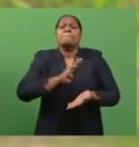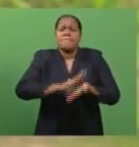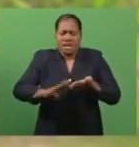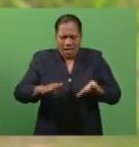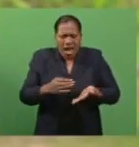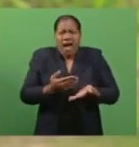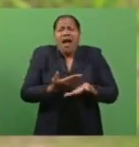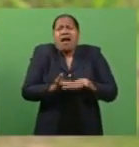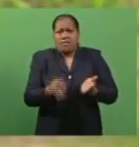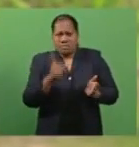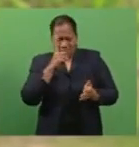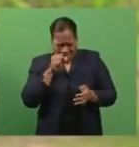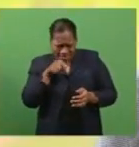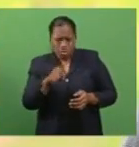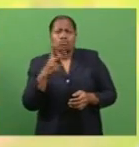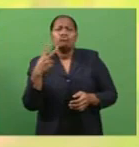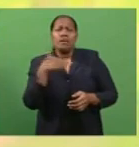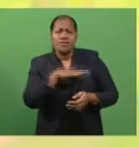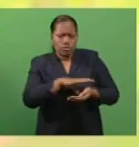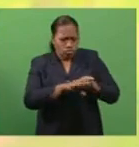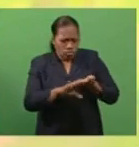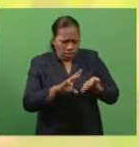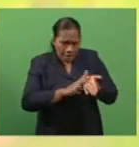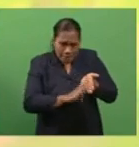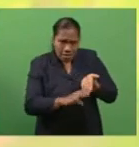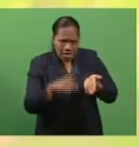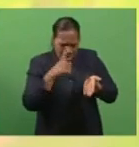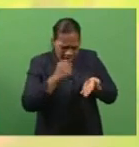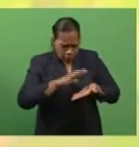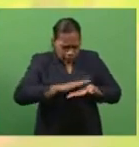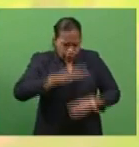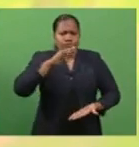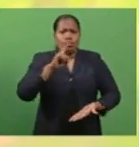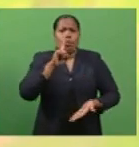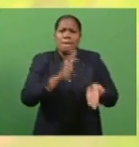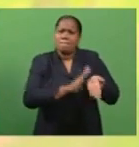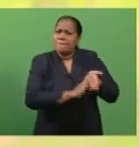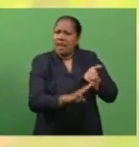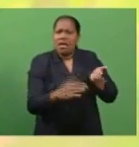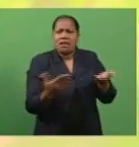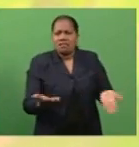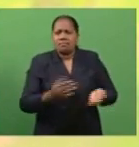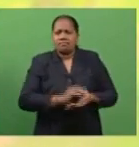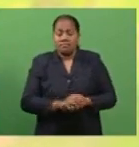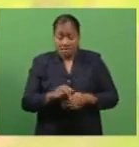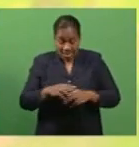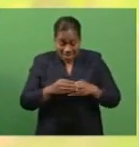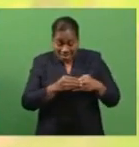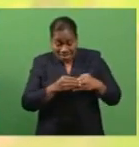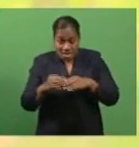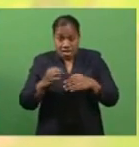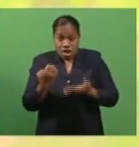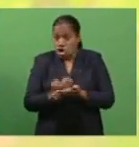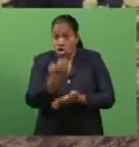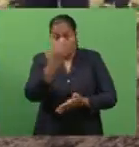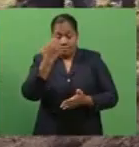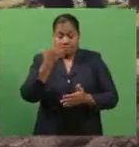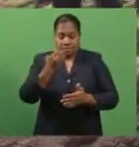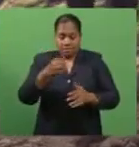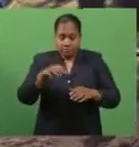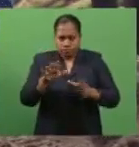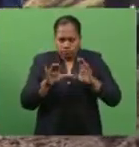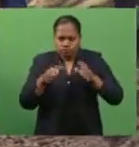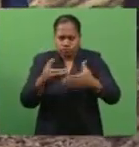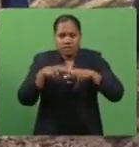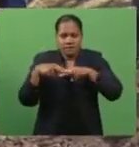that $200 million number $1 billion? Wishes to place agriculture as the leading economic sector for Fiji and leading export earner. To do that,